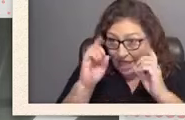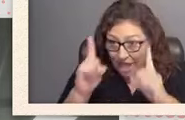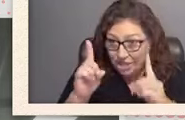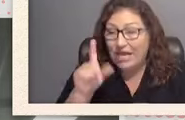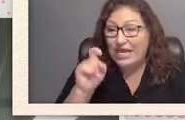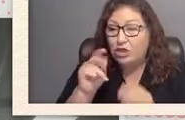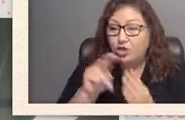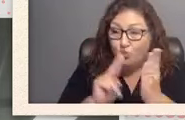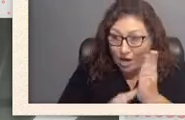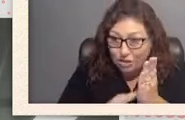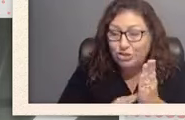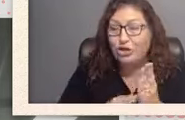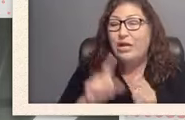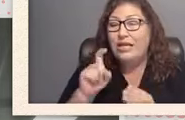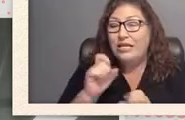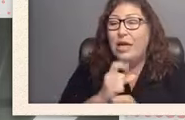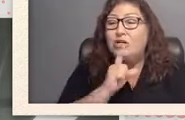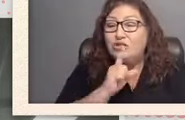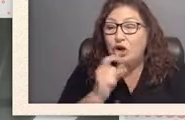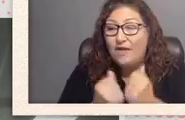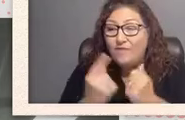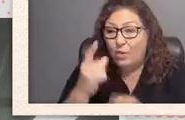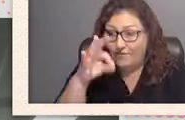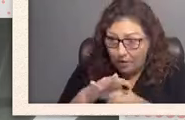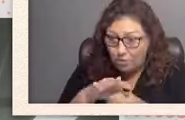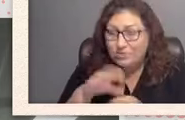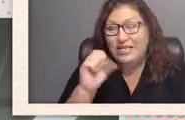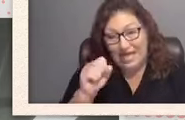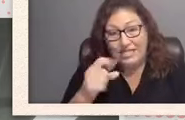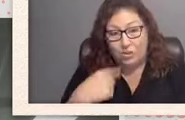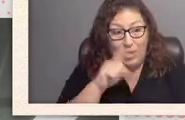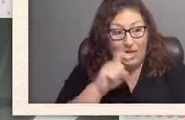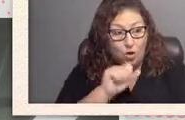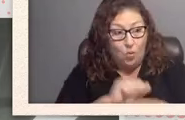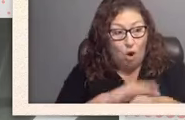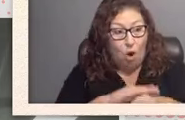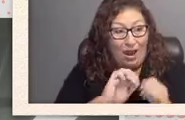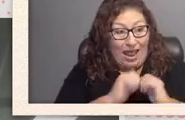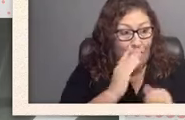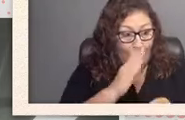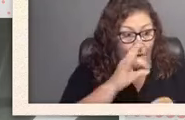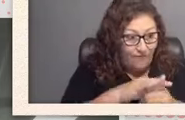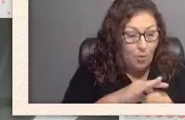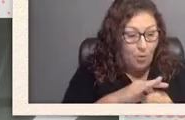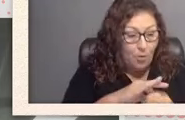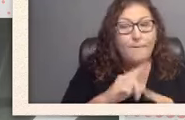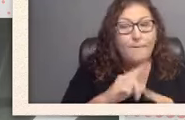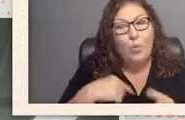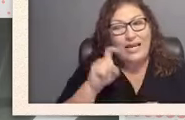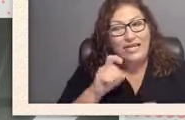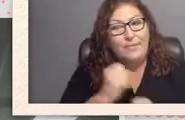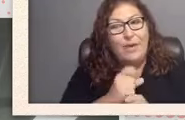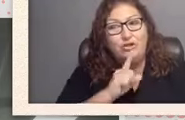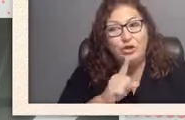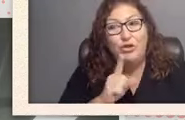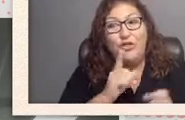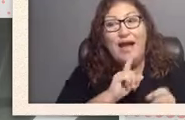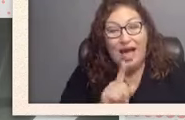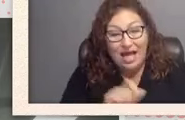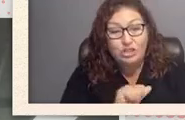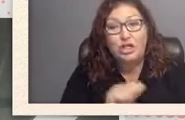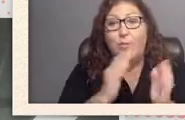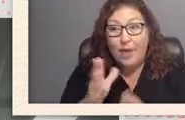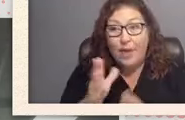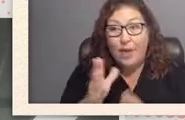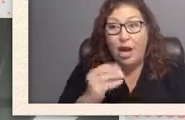need to make sure everyone votes. Yes, we need to work on how they're going to vote, but we need to make sure that they're actually prepared and ready to vote and that we don't